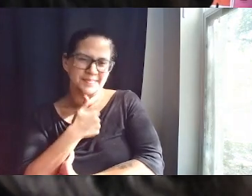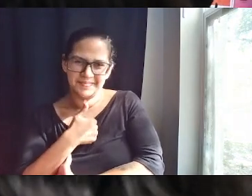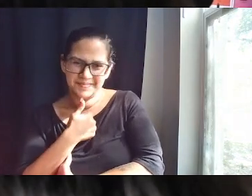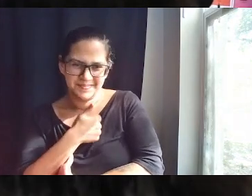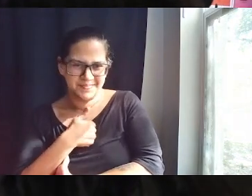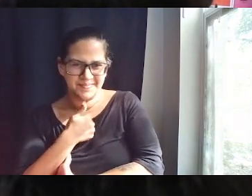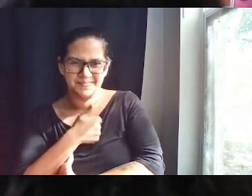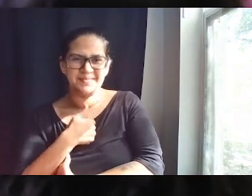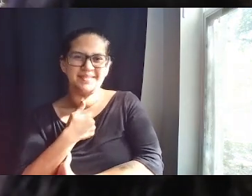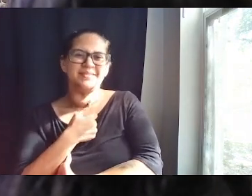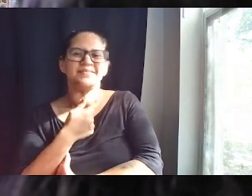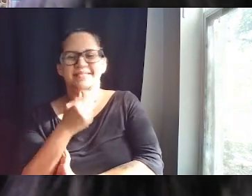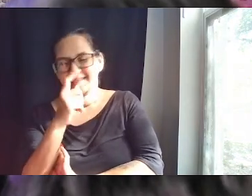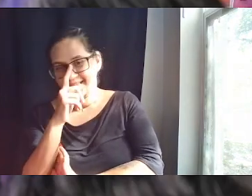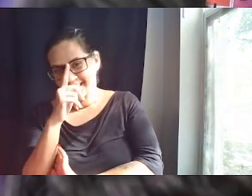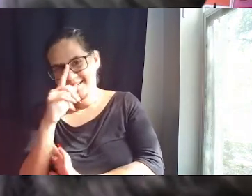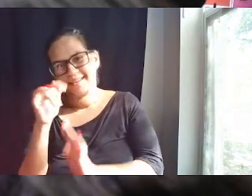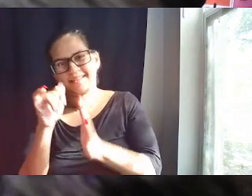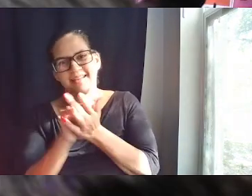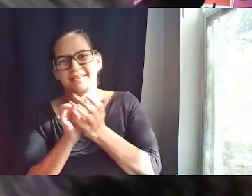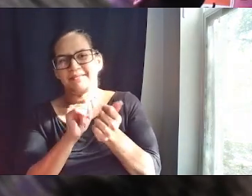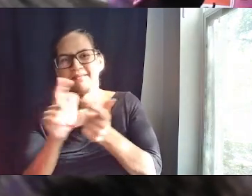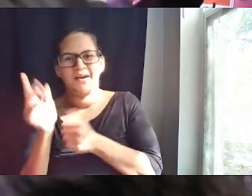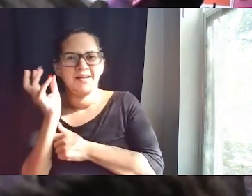That's what you all do.